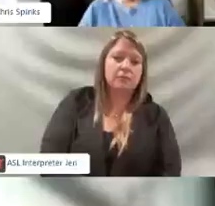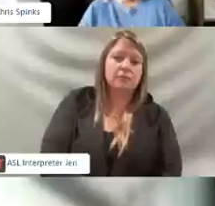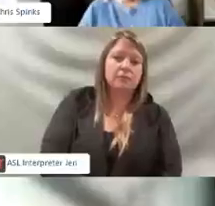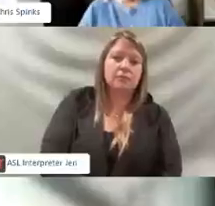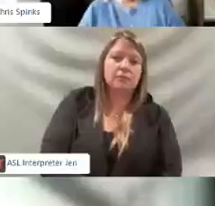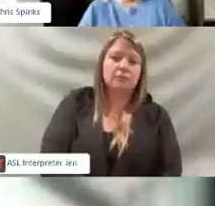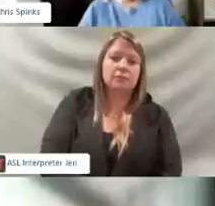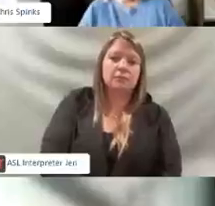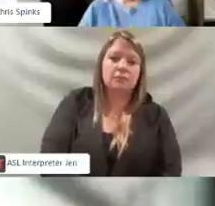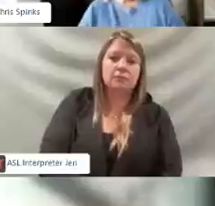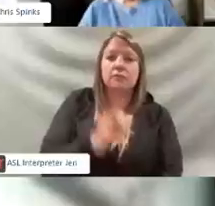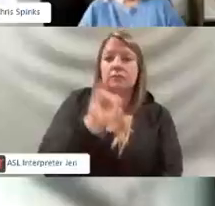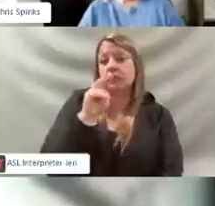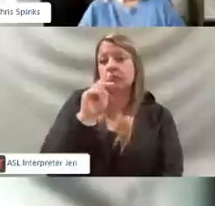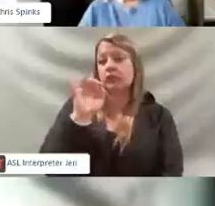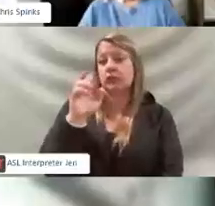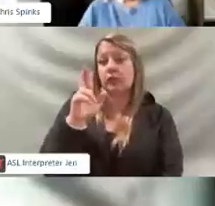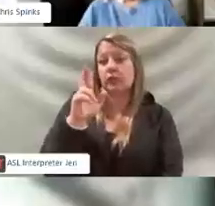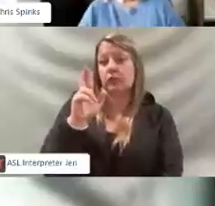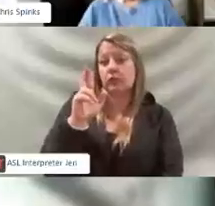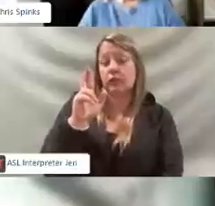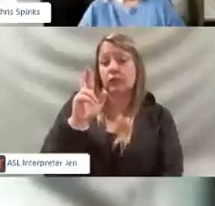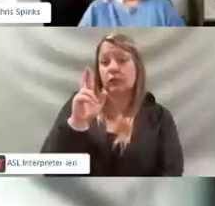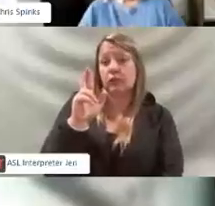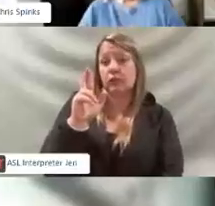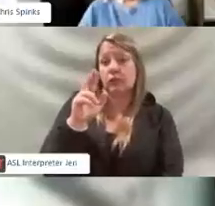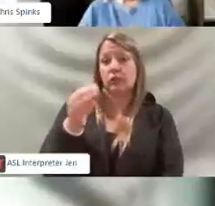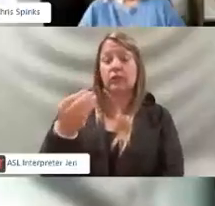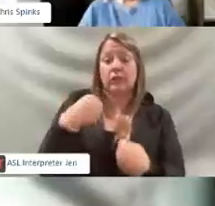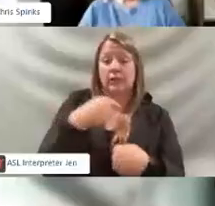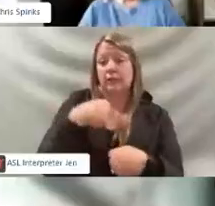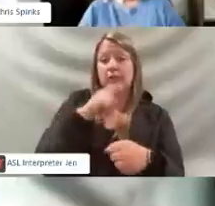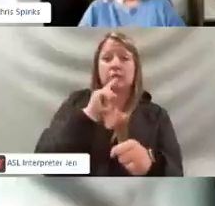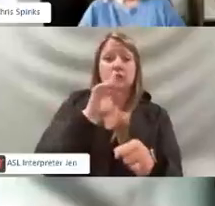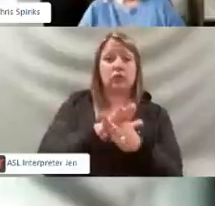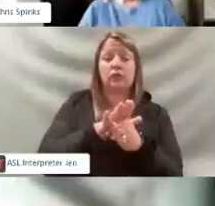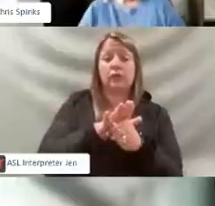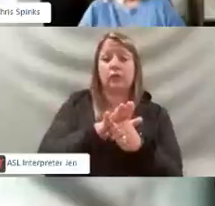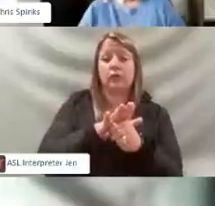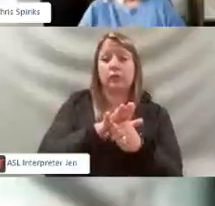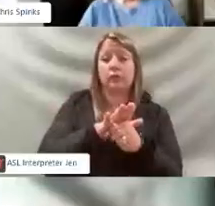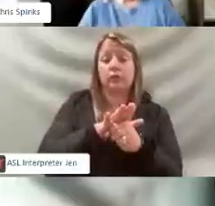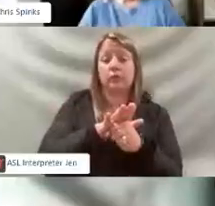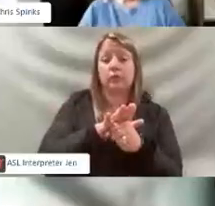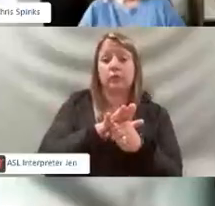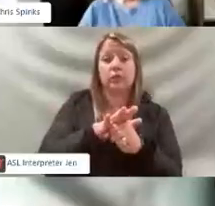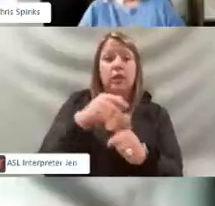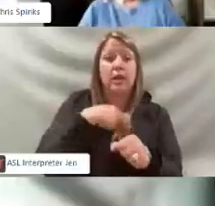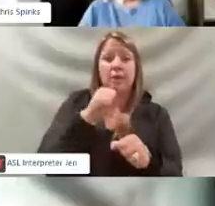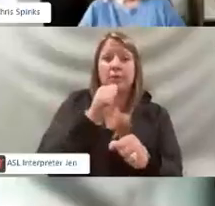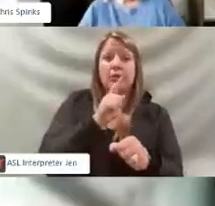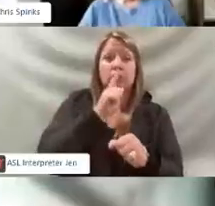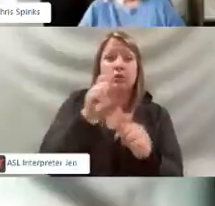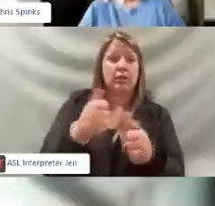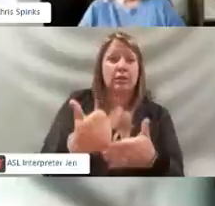All right, Jennifer, I need for you to give us a confirmation if we've met quorum. Okay, I am not sure. Can somebody